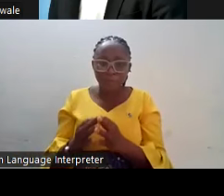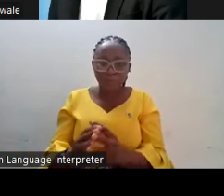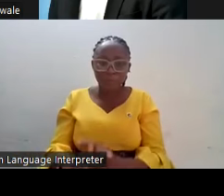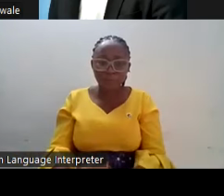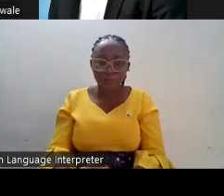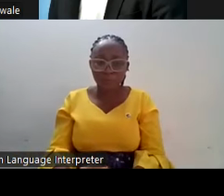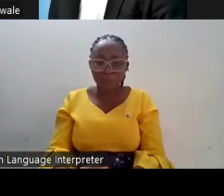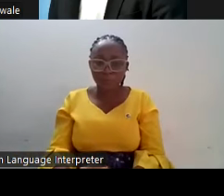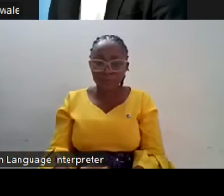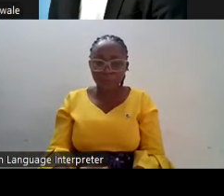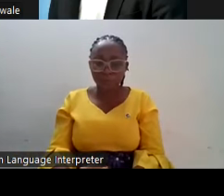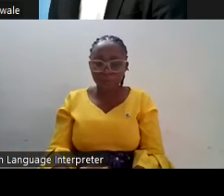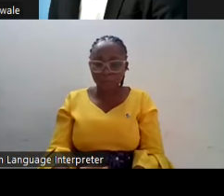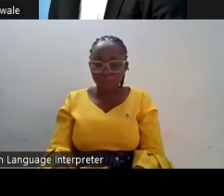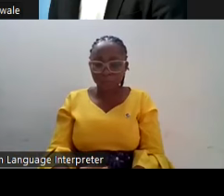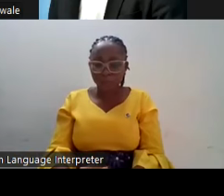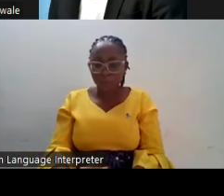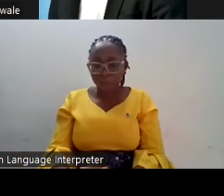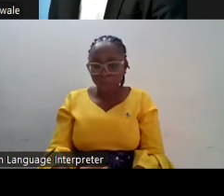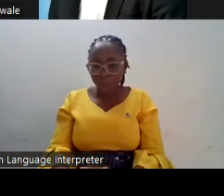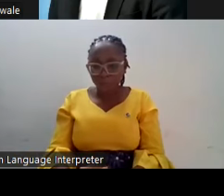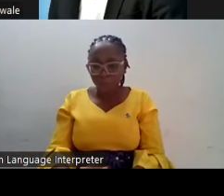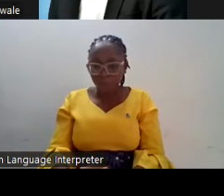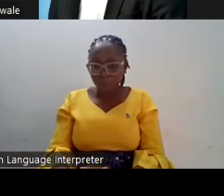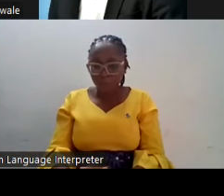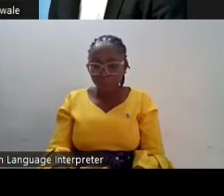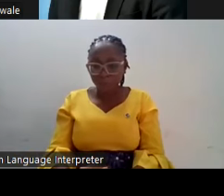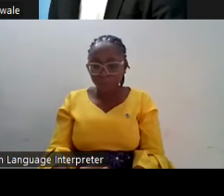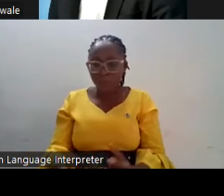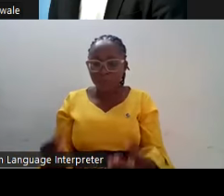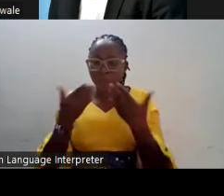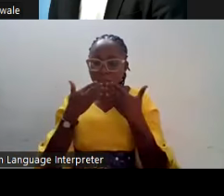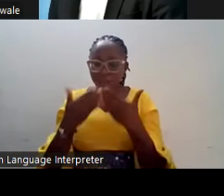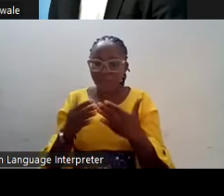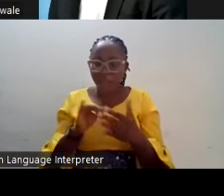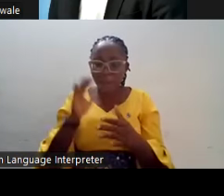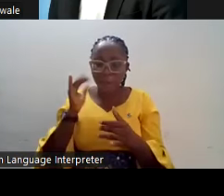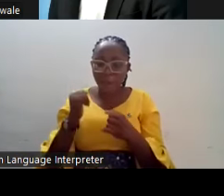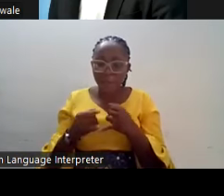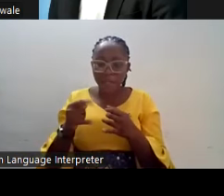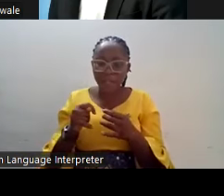Okay, great, thank you. I'm going to end the poll now.